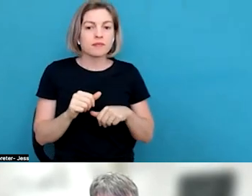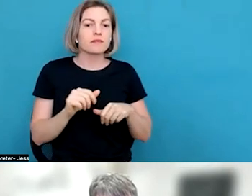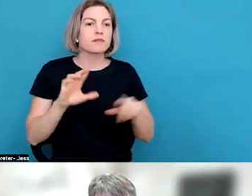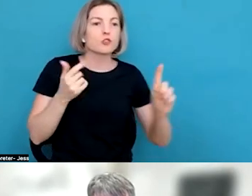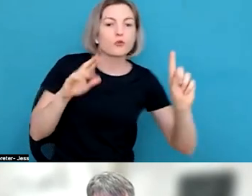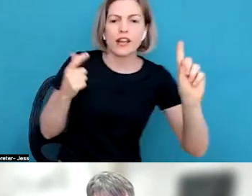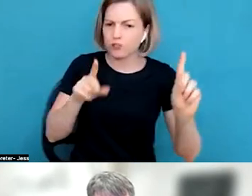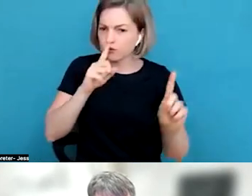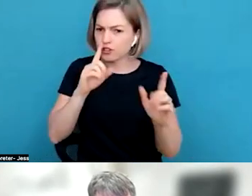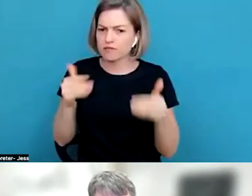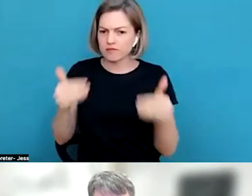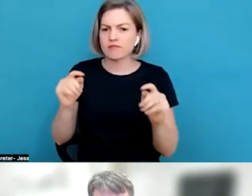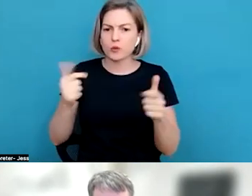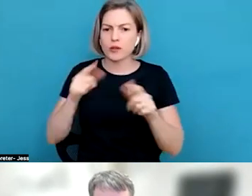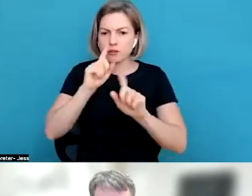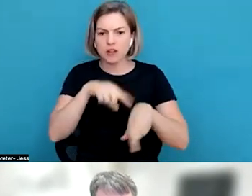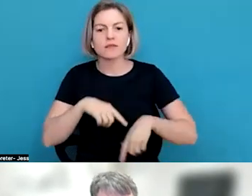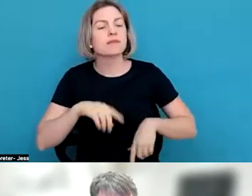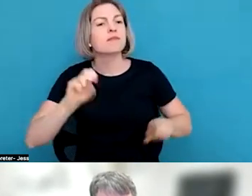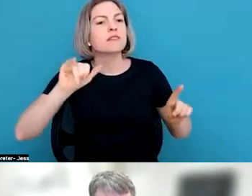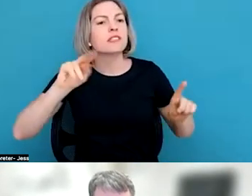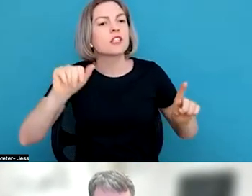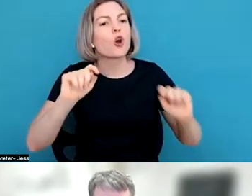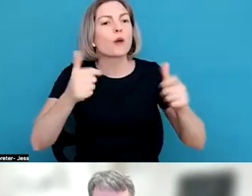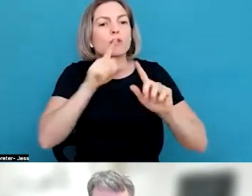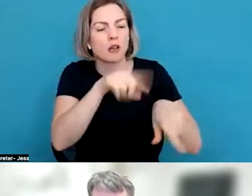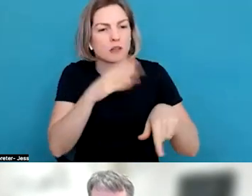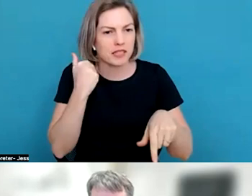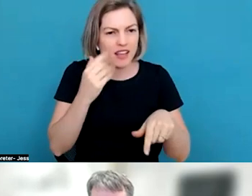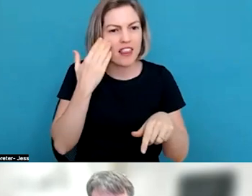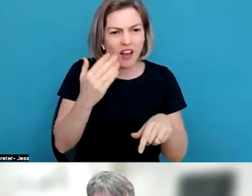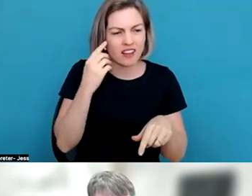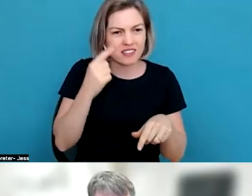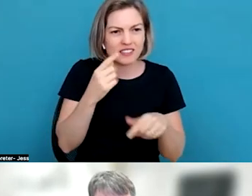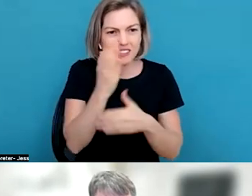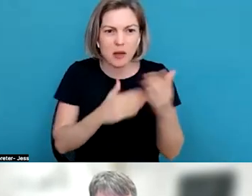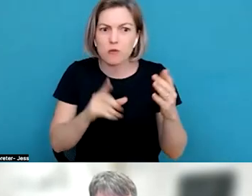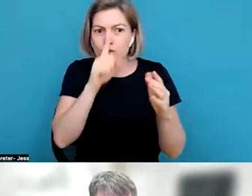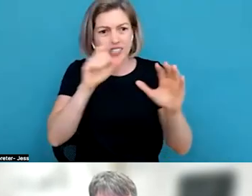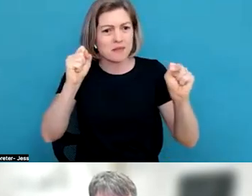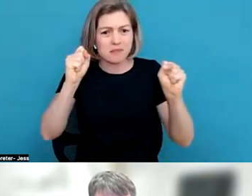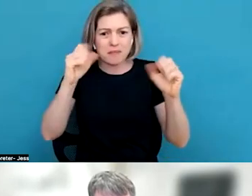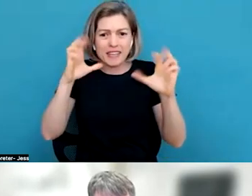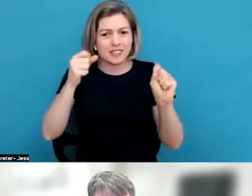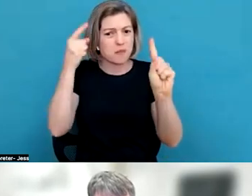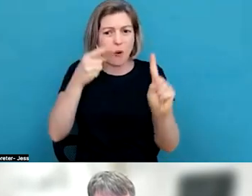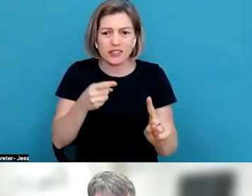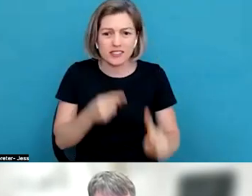Sure. Let's do a quick response. So just a quick response, because I thought there was like some spectacular points there,